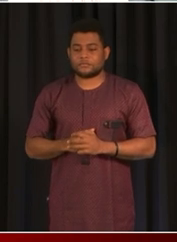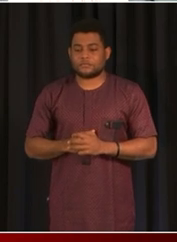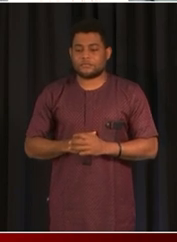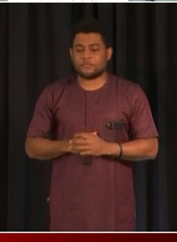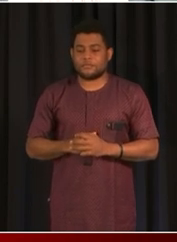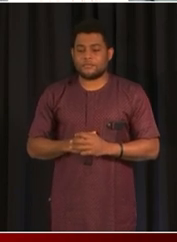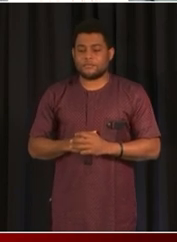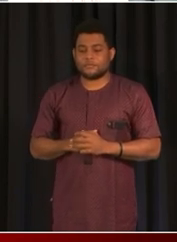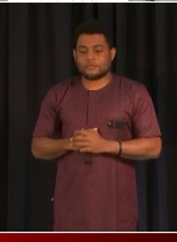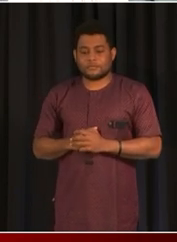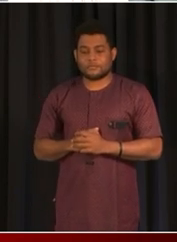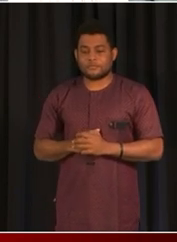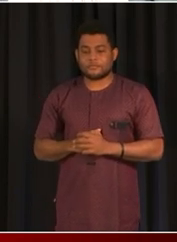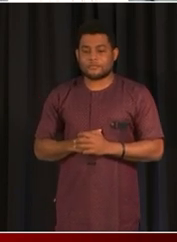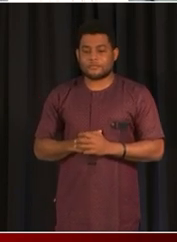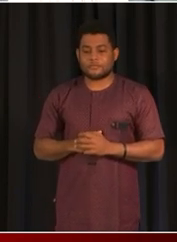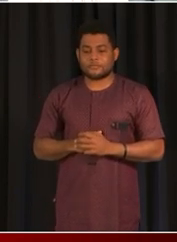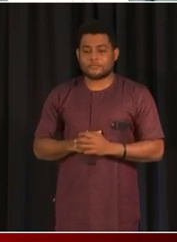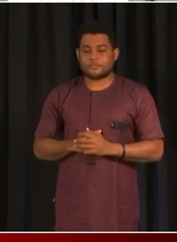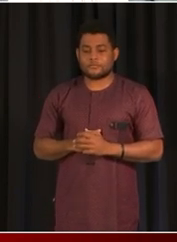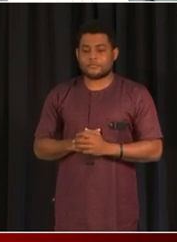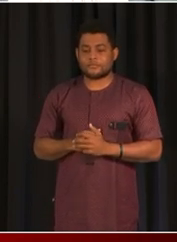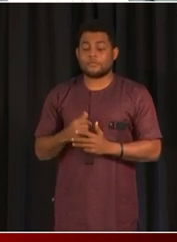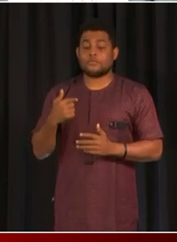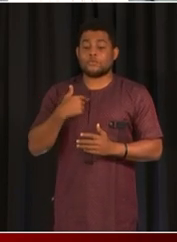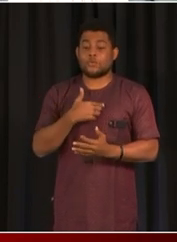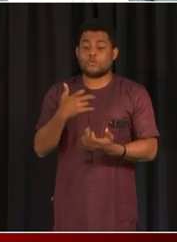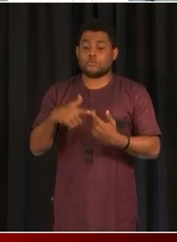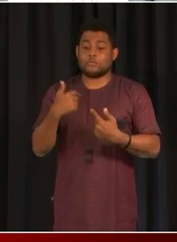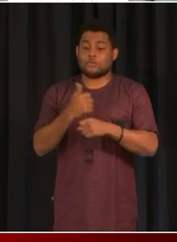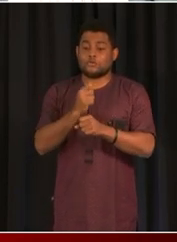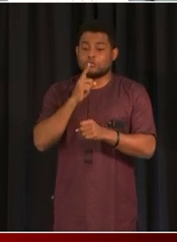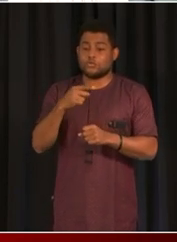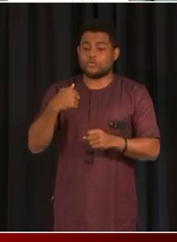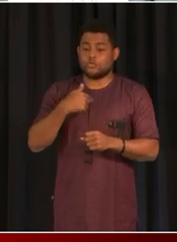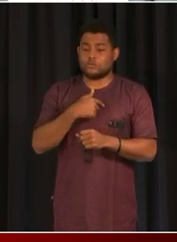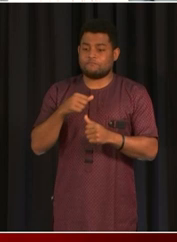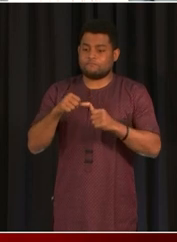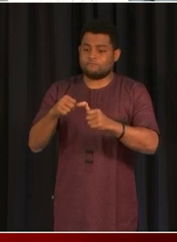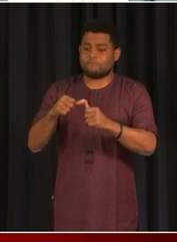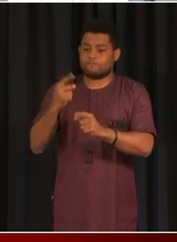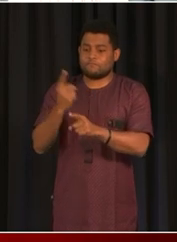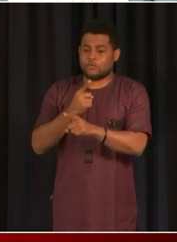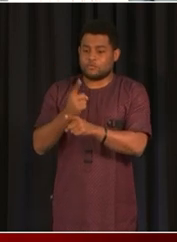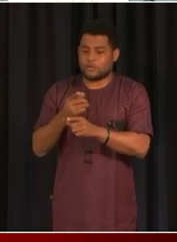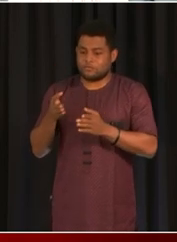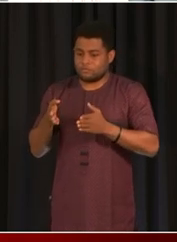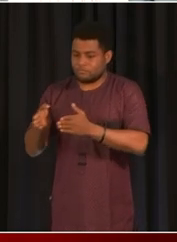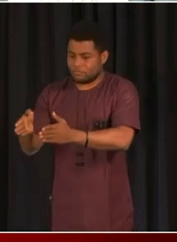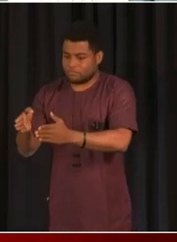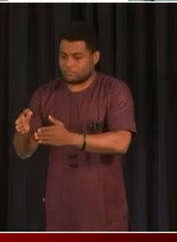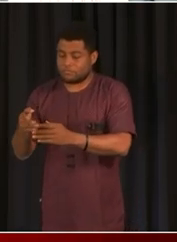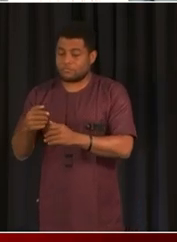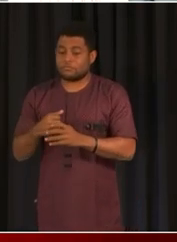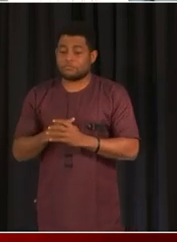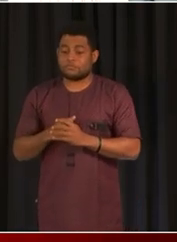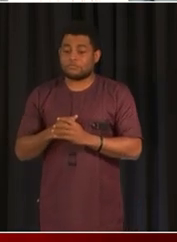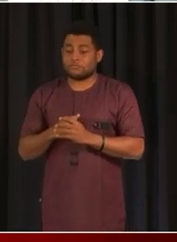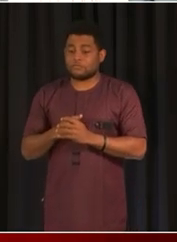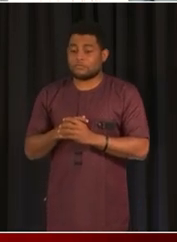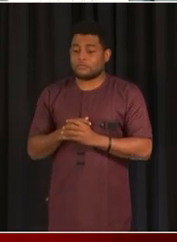direction as a city, but also as a region, because many of them are not DC residents. So you have the power to do for